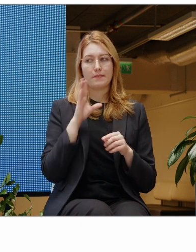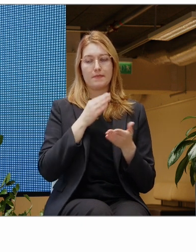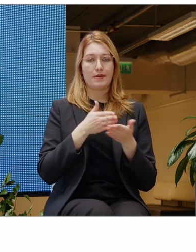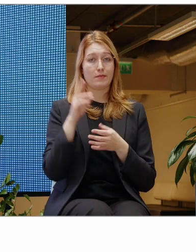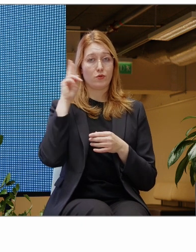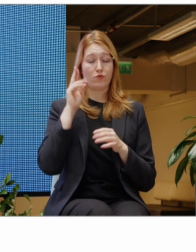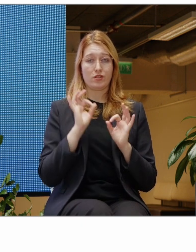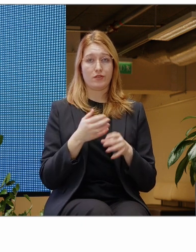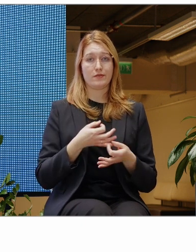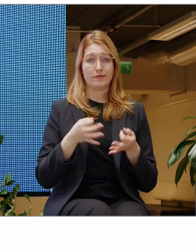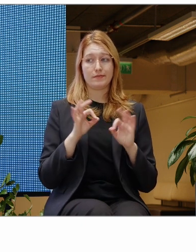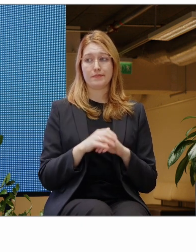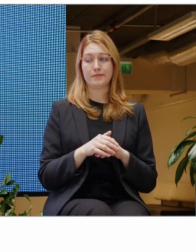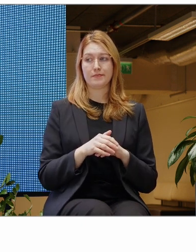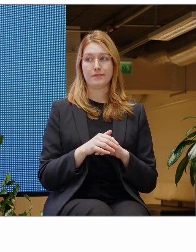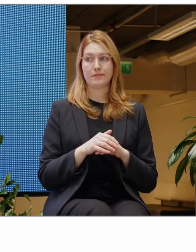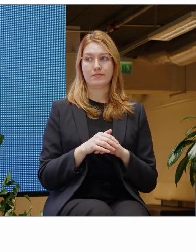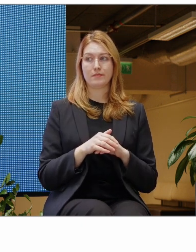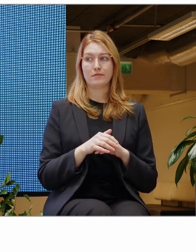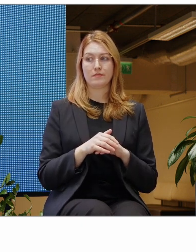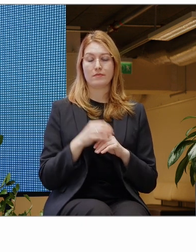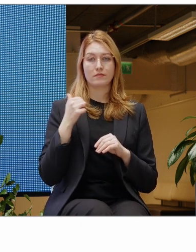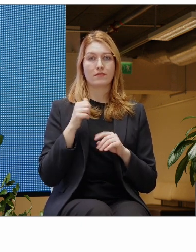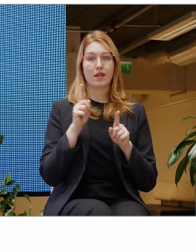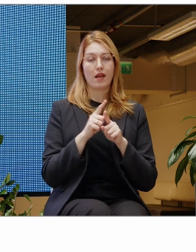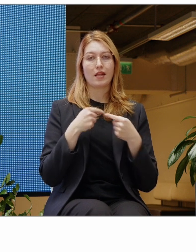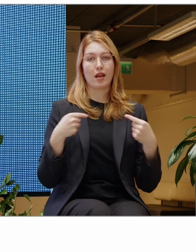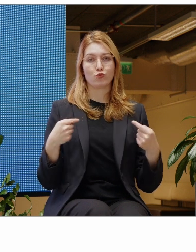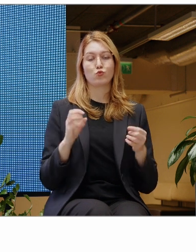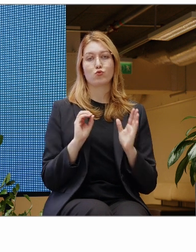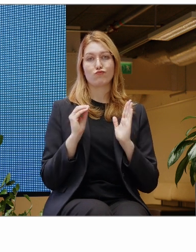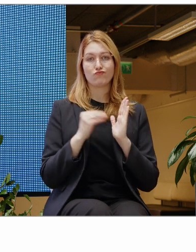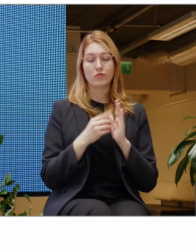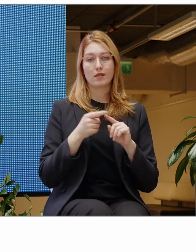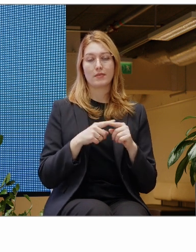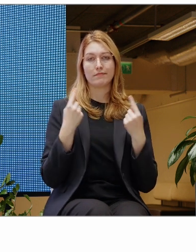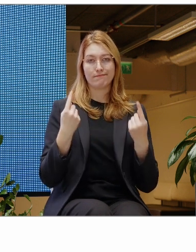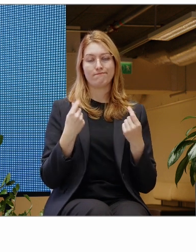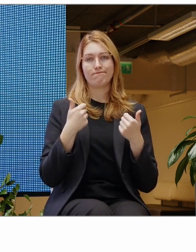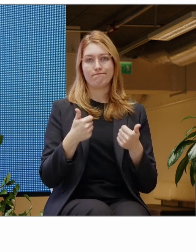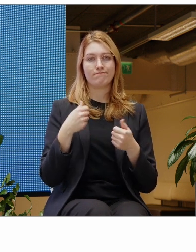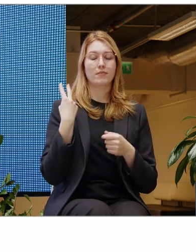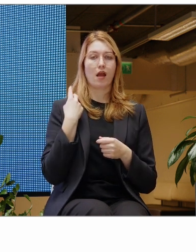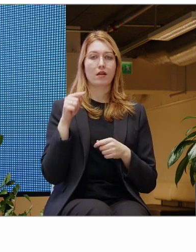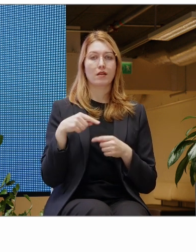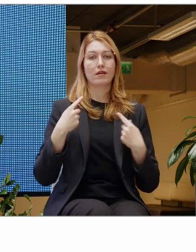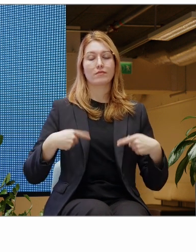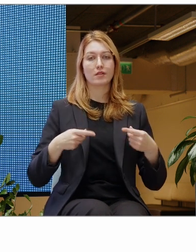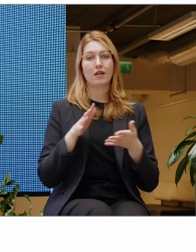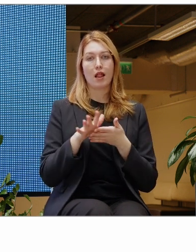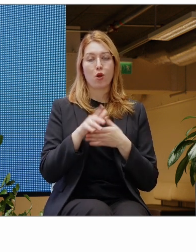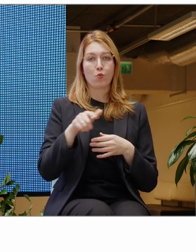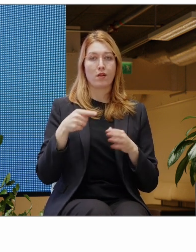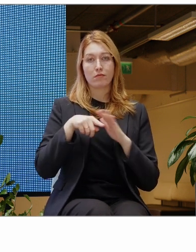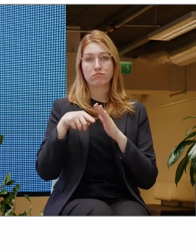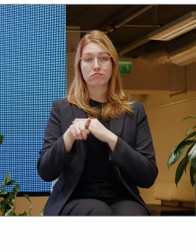And I've put the link there as well. I've put this resource here as well. This is a great architect in the UK who is a wheelchair user himself